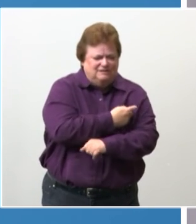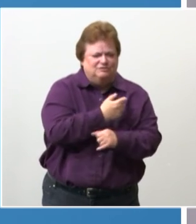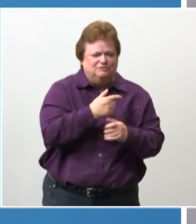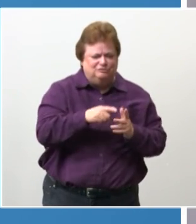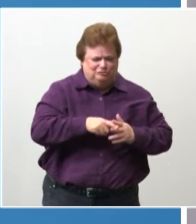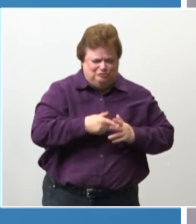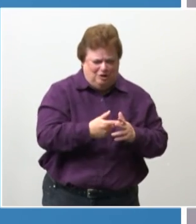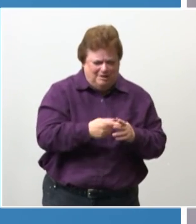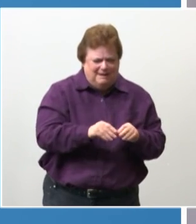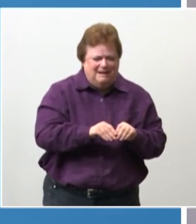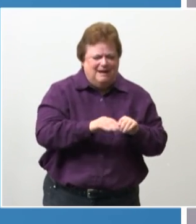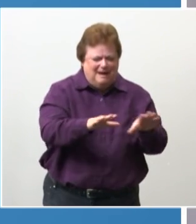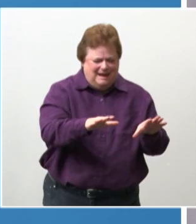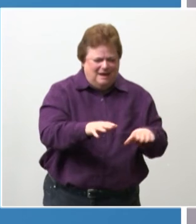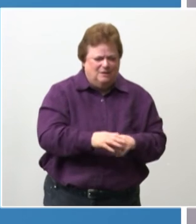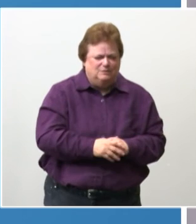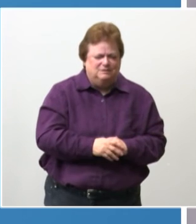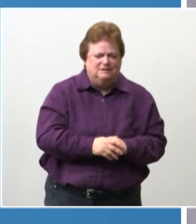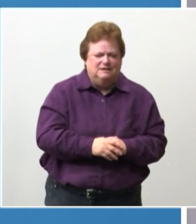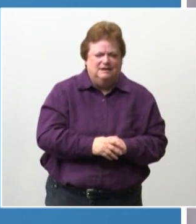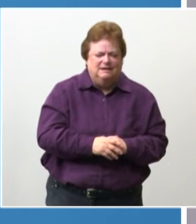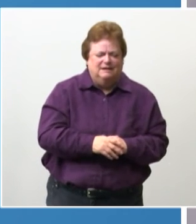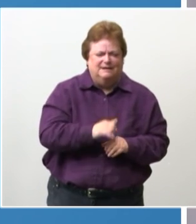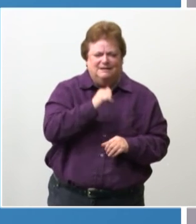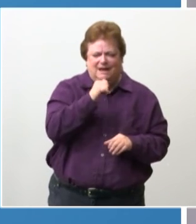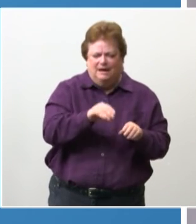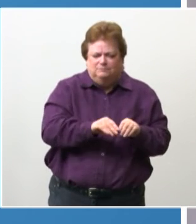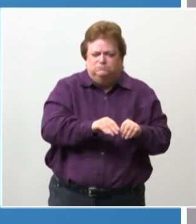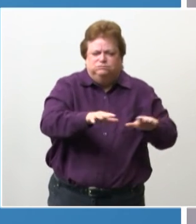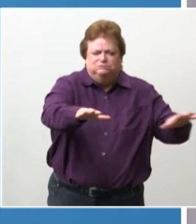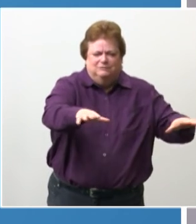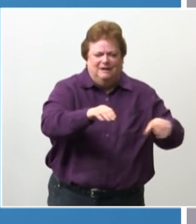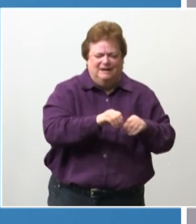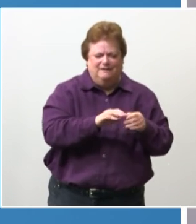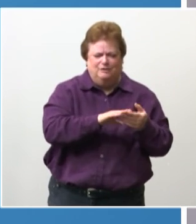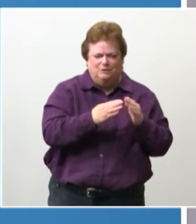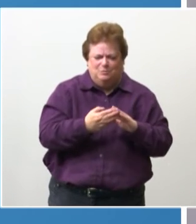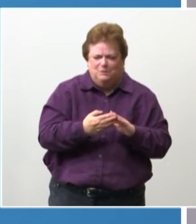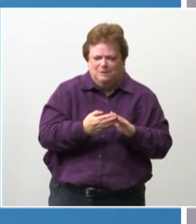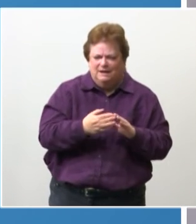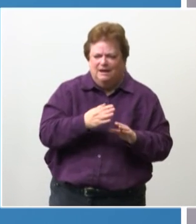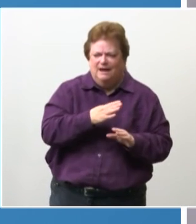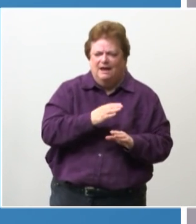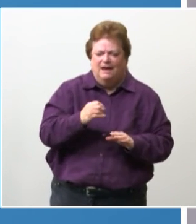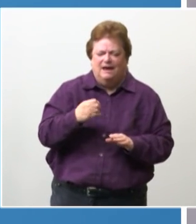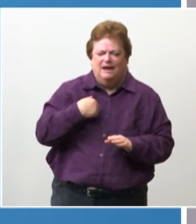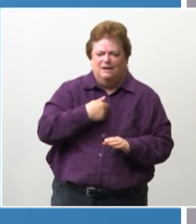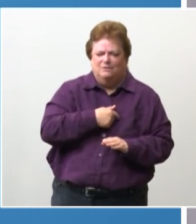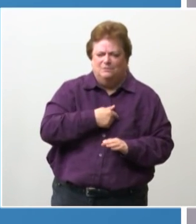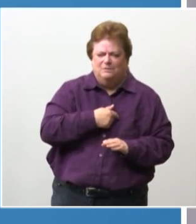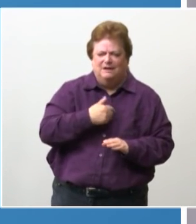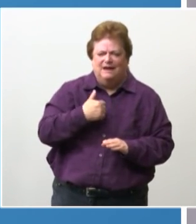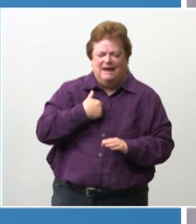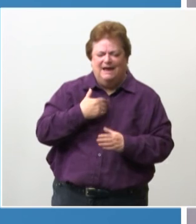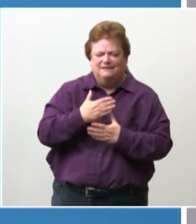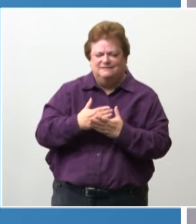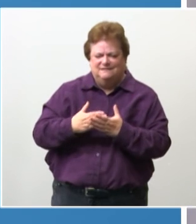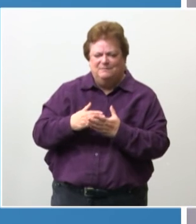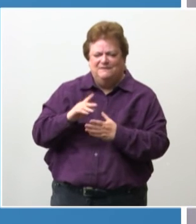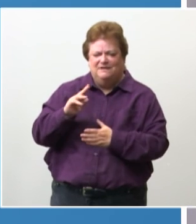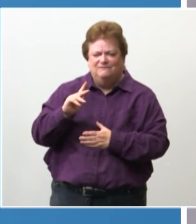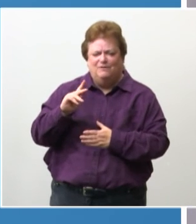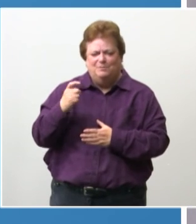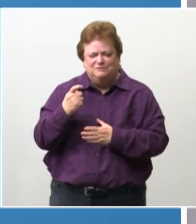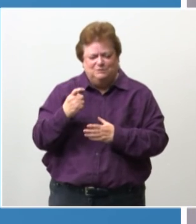there, but not as widespread in the community. And we didn't have some of the pharmaceutical interventions that we have